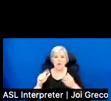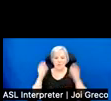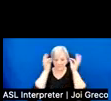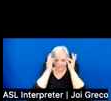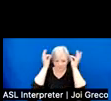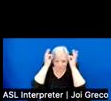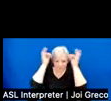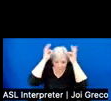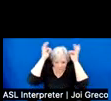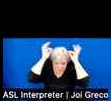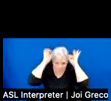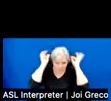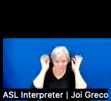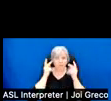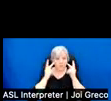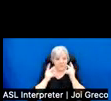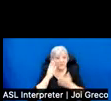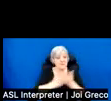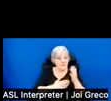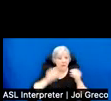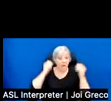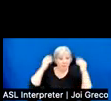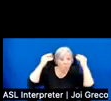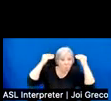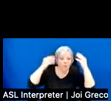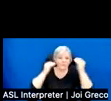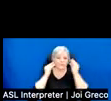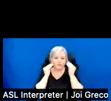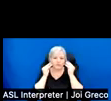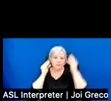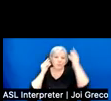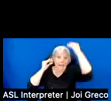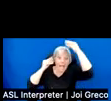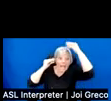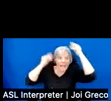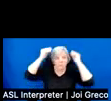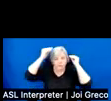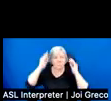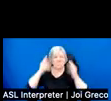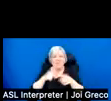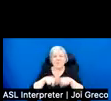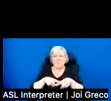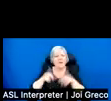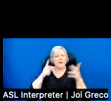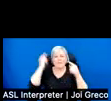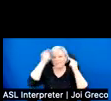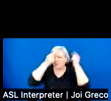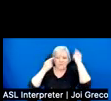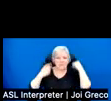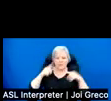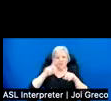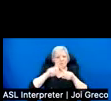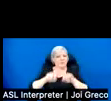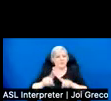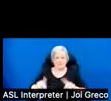head. So you can see some have greater impact and some have lower impact. And that's all dependent on where the electrical activity is coming from within